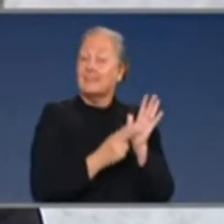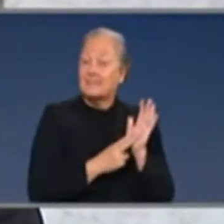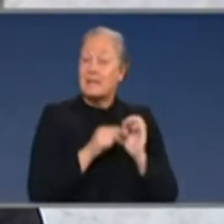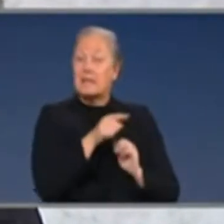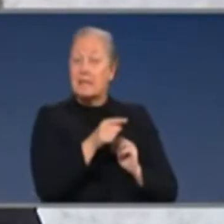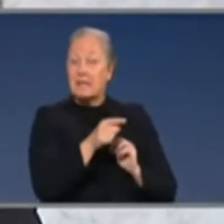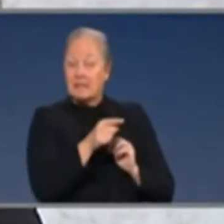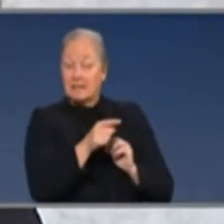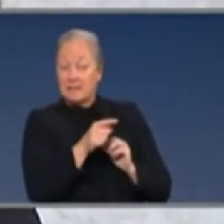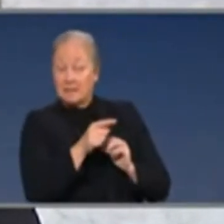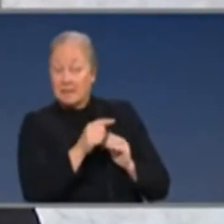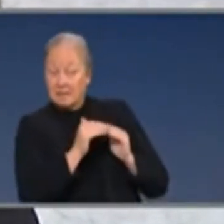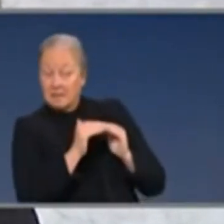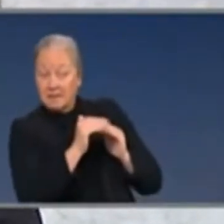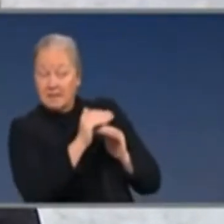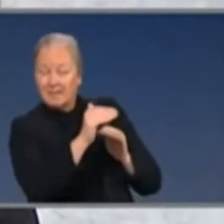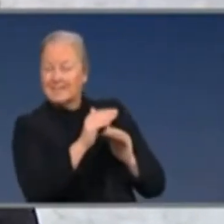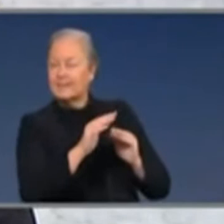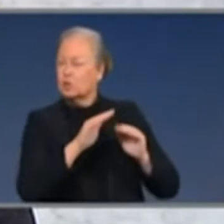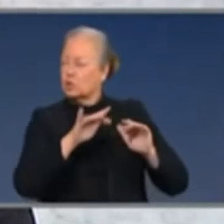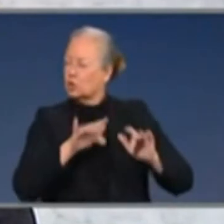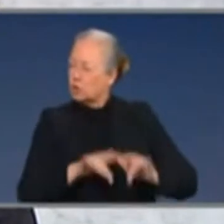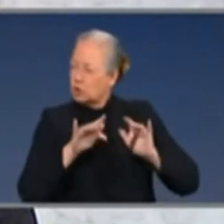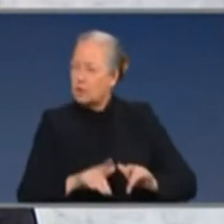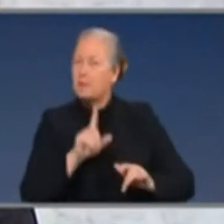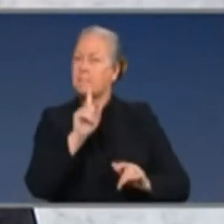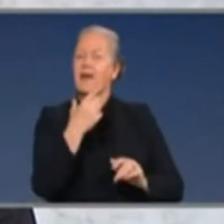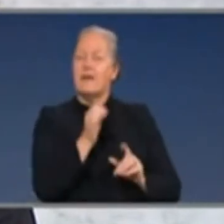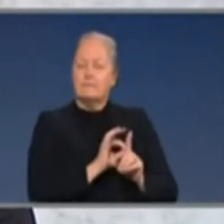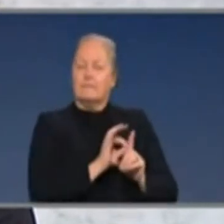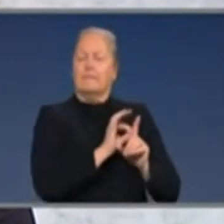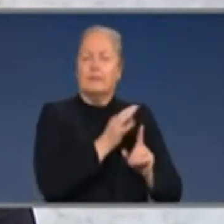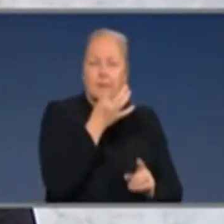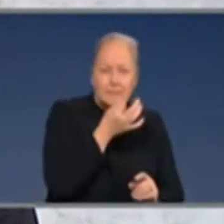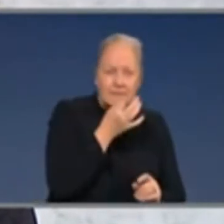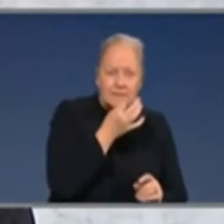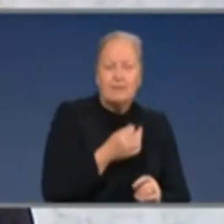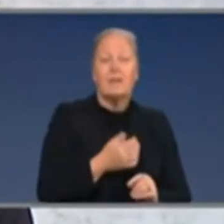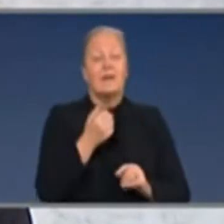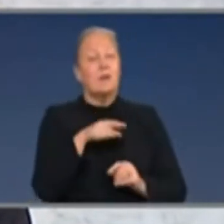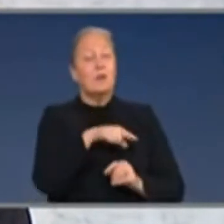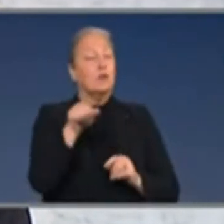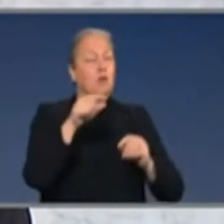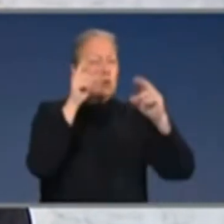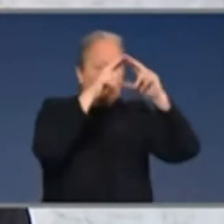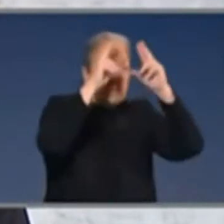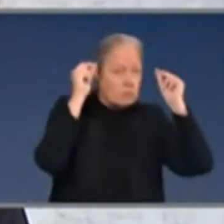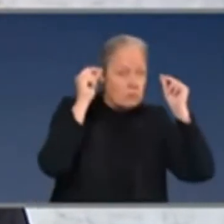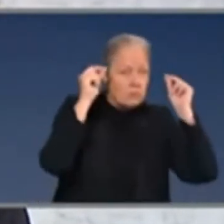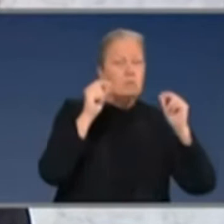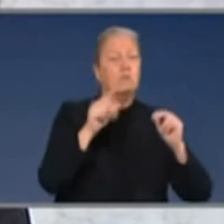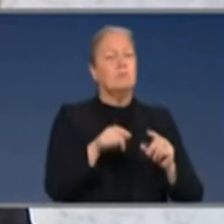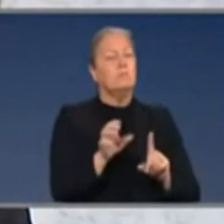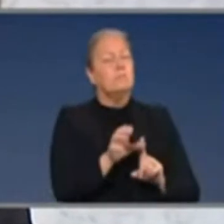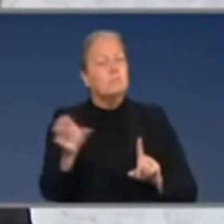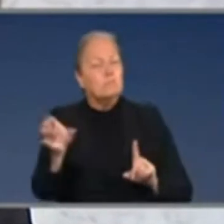stable, but there's been significant progress from yesterday. There's been further transfers from those facilities. There have been a significant